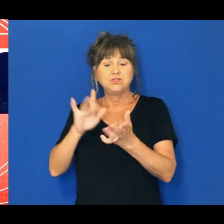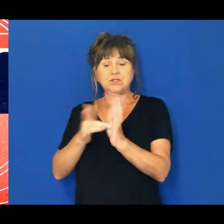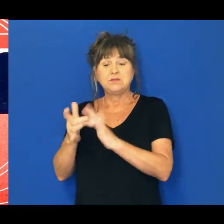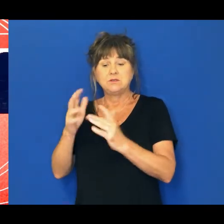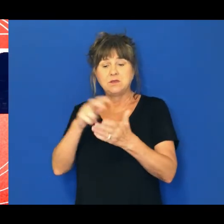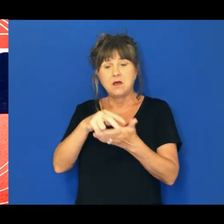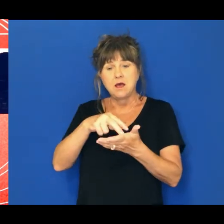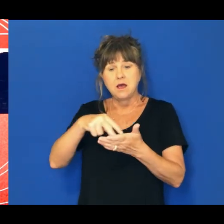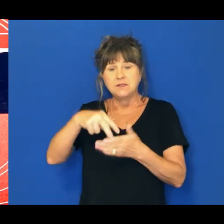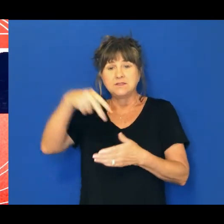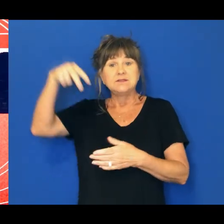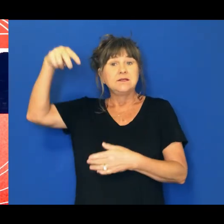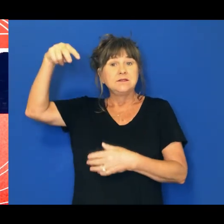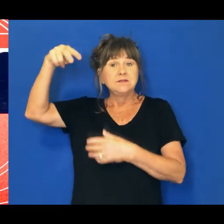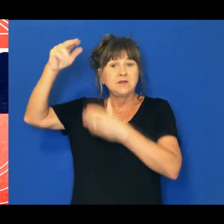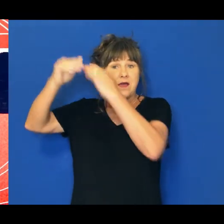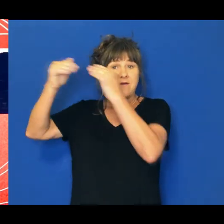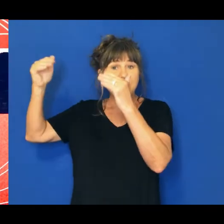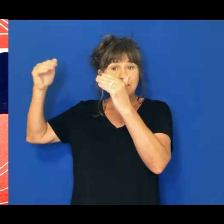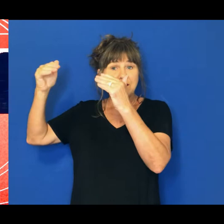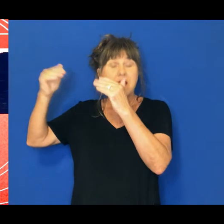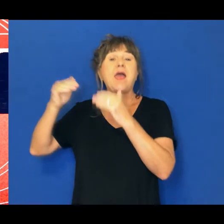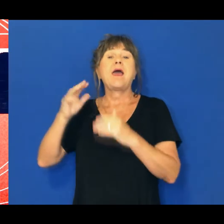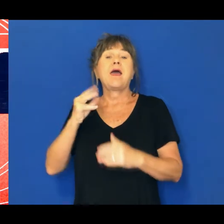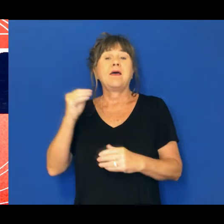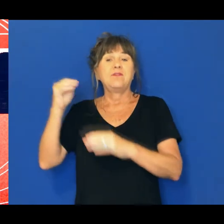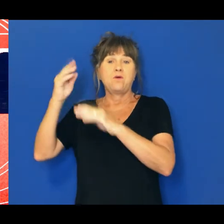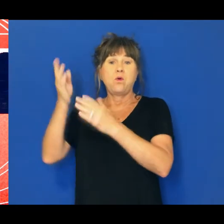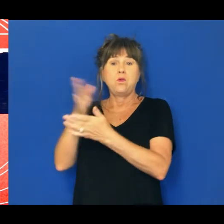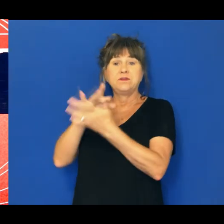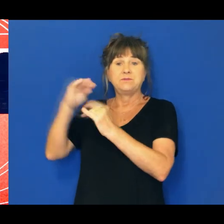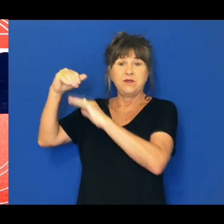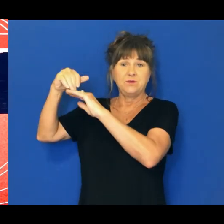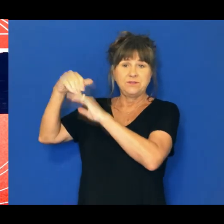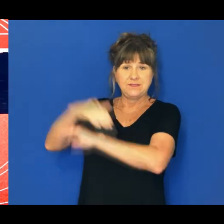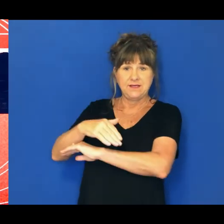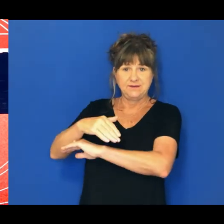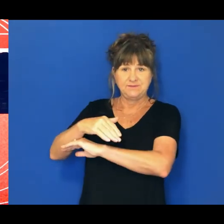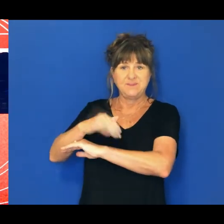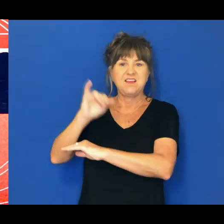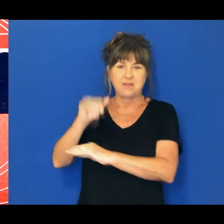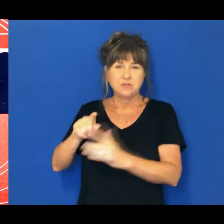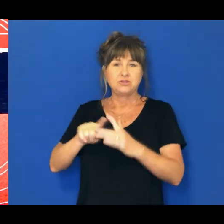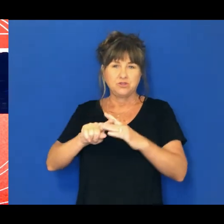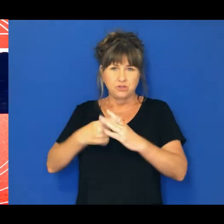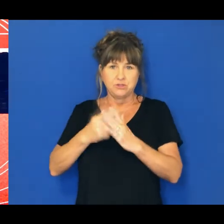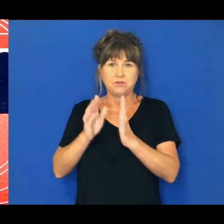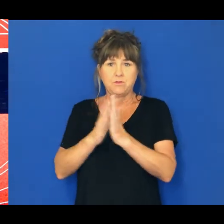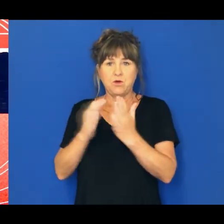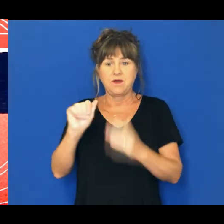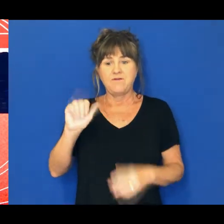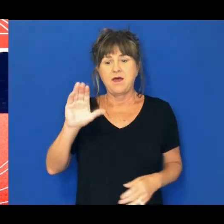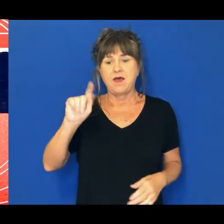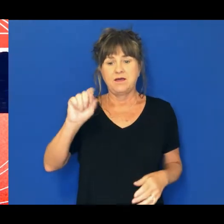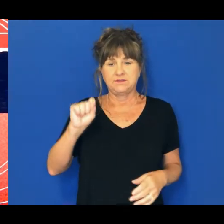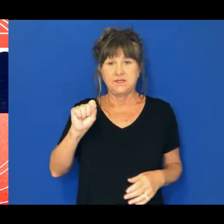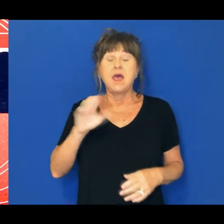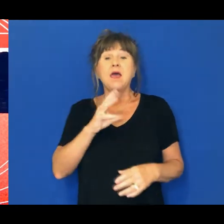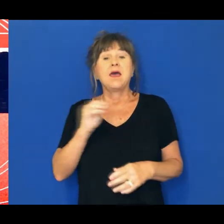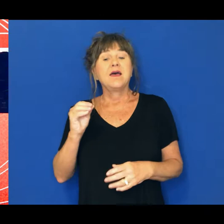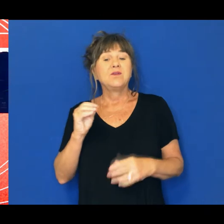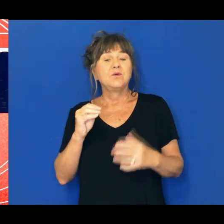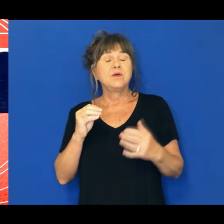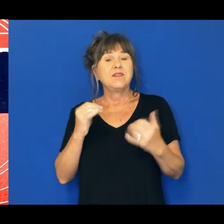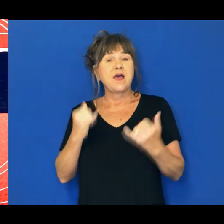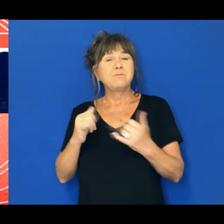Holy Spirit. And it begins to birth the church in something that is known as Pentecost. Yeah, amen. We got a couple amens, but some of you, I